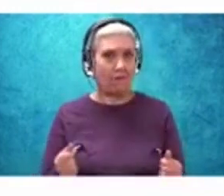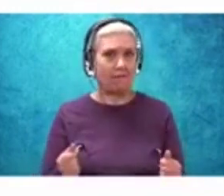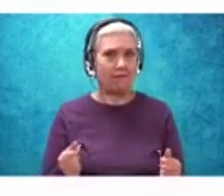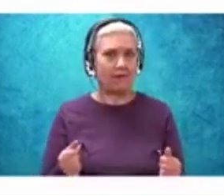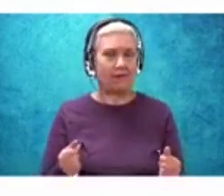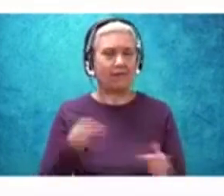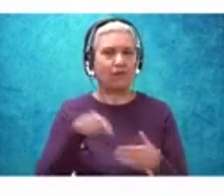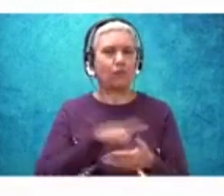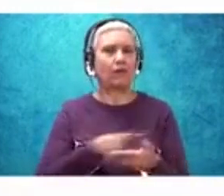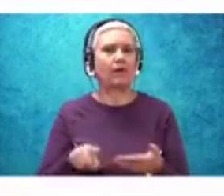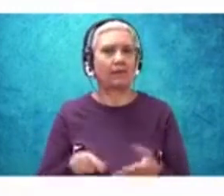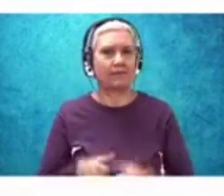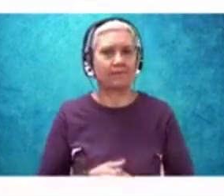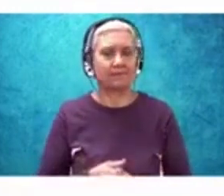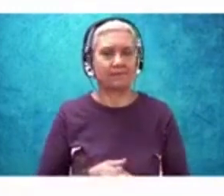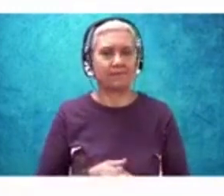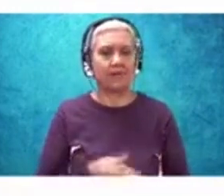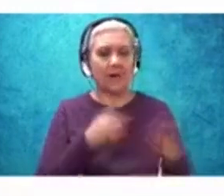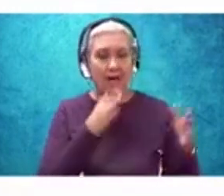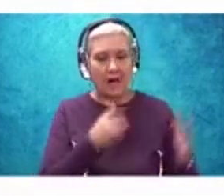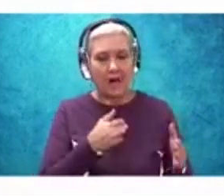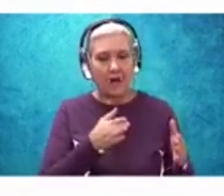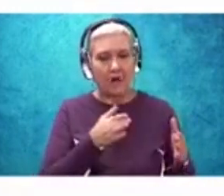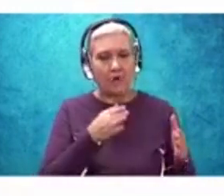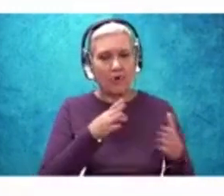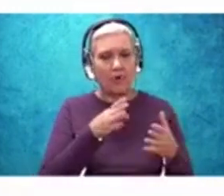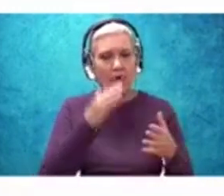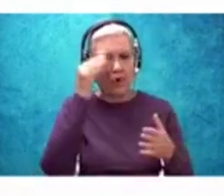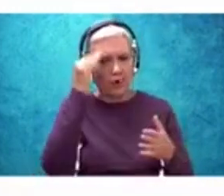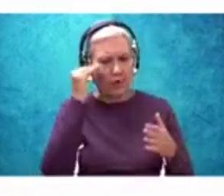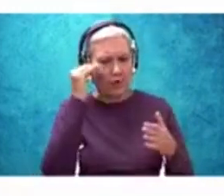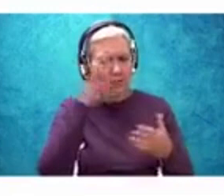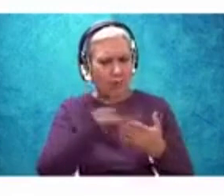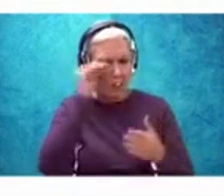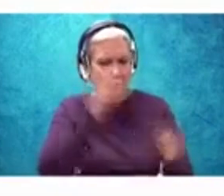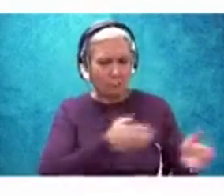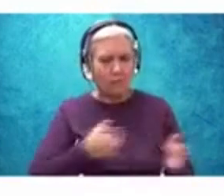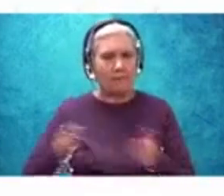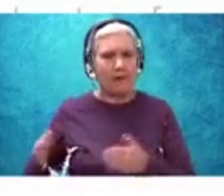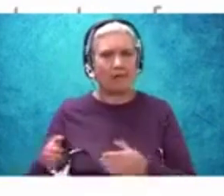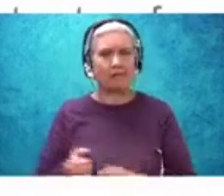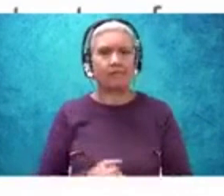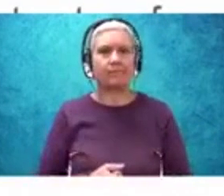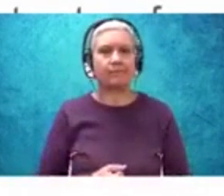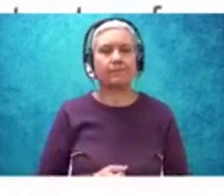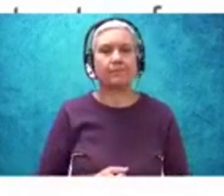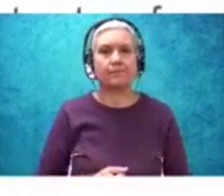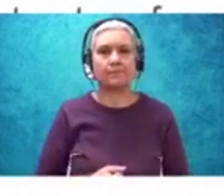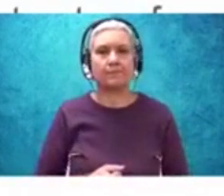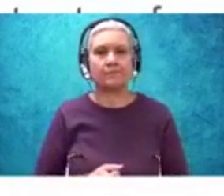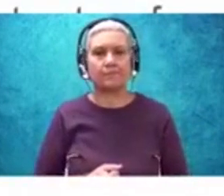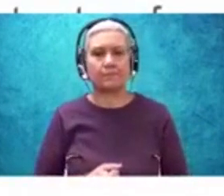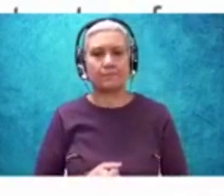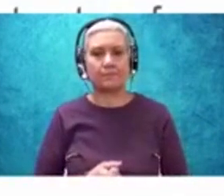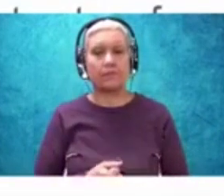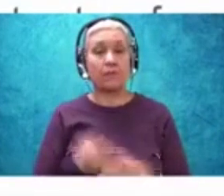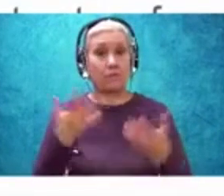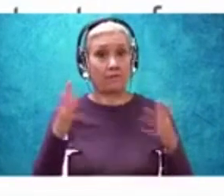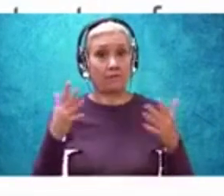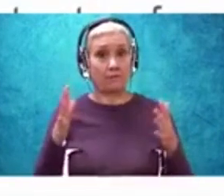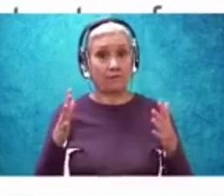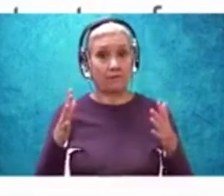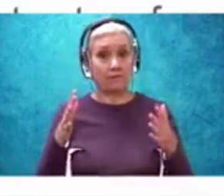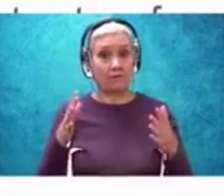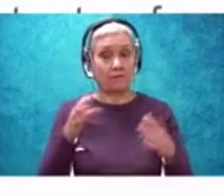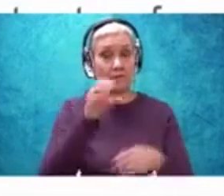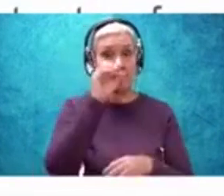model structure and that pattern that we've developed across this lesson. And so I want to conclude with a couple summaries.